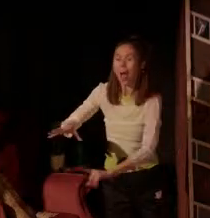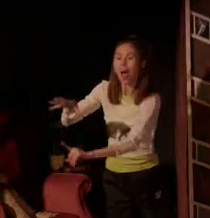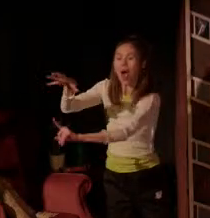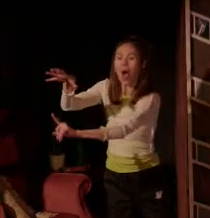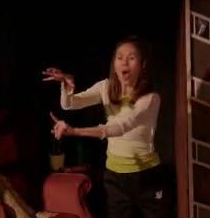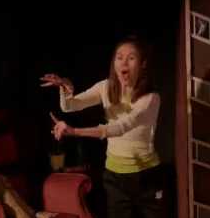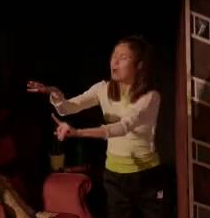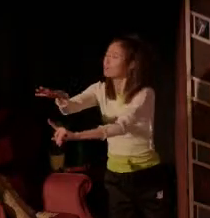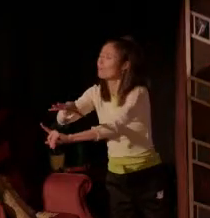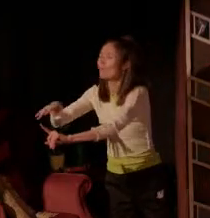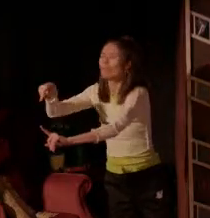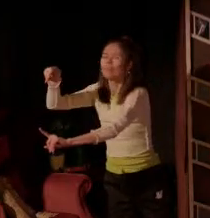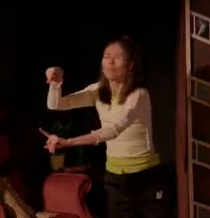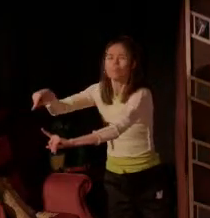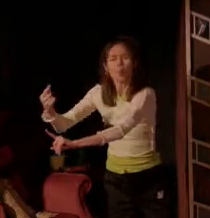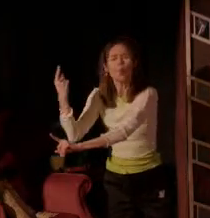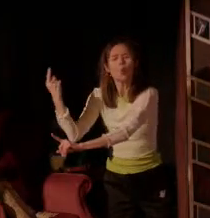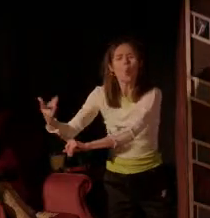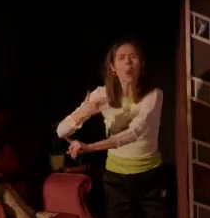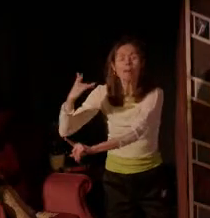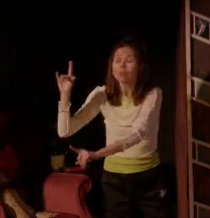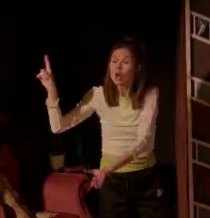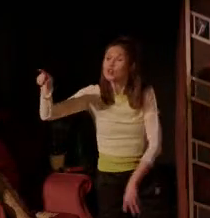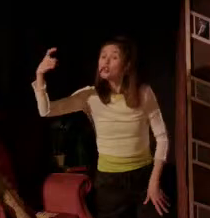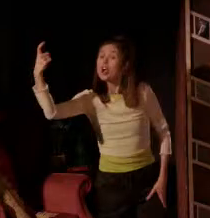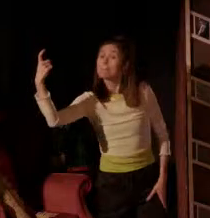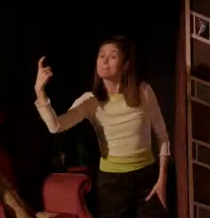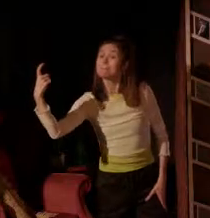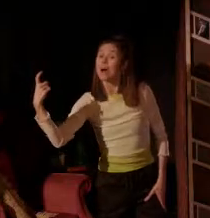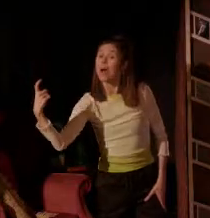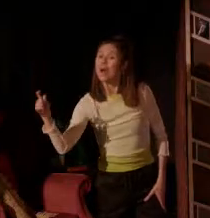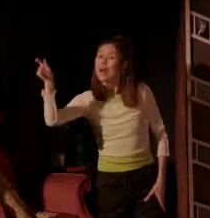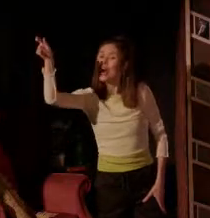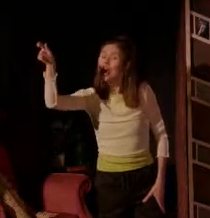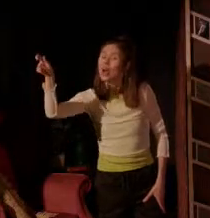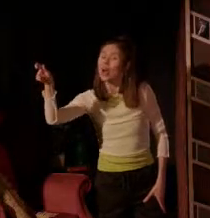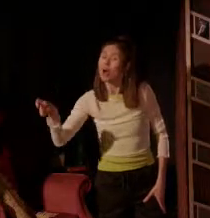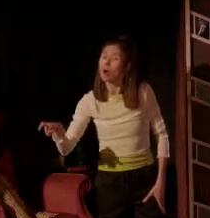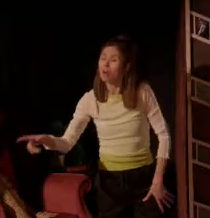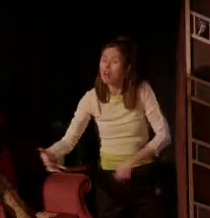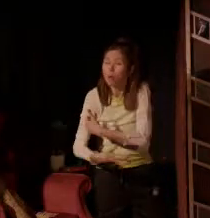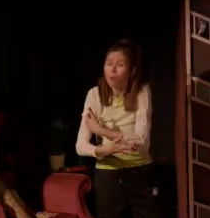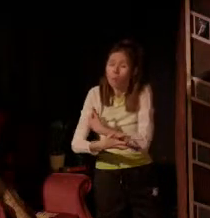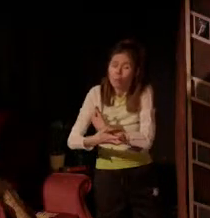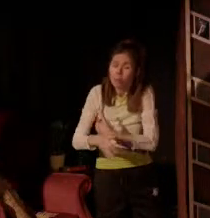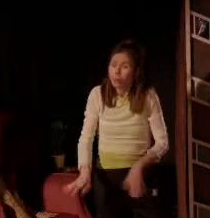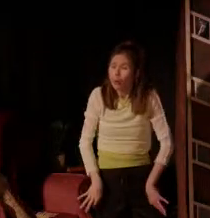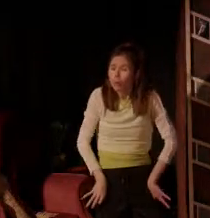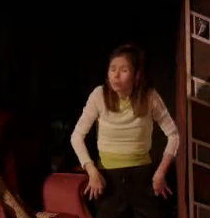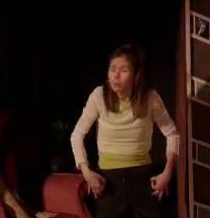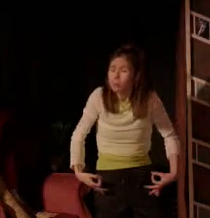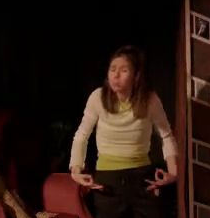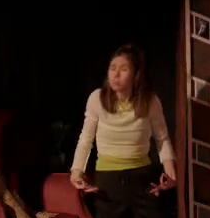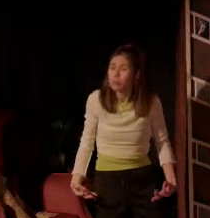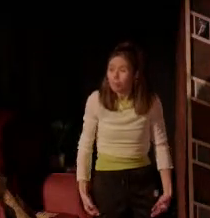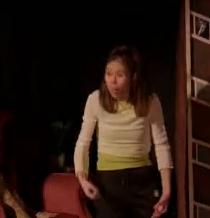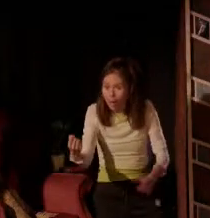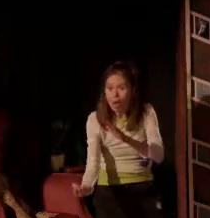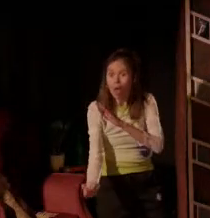dwelling of a lowly shepherd, who from poverty and much to the surprise of her neighbours has come